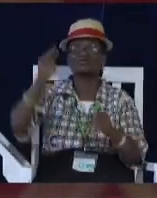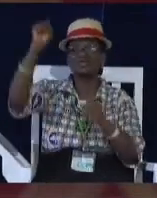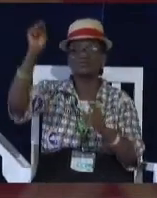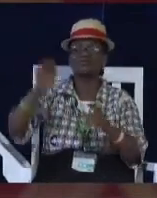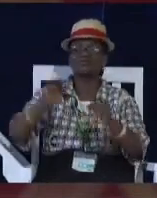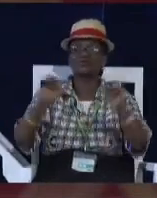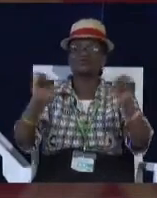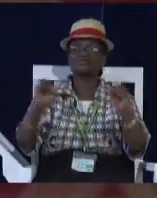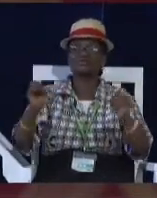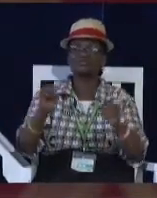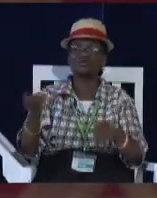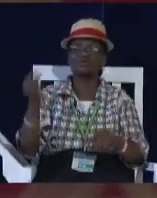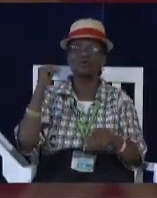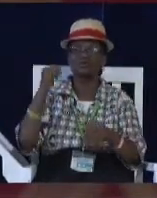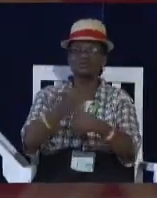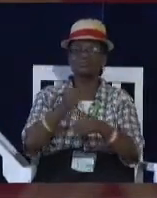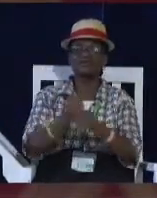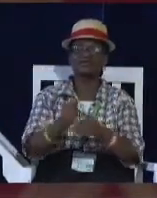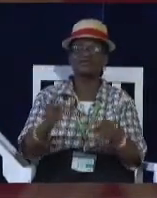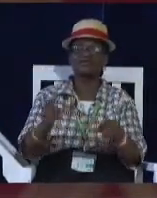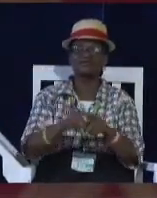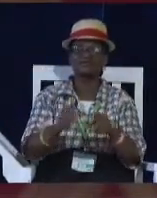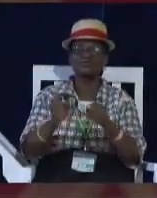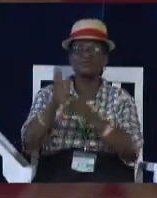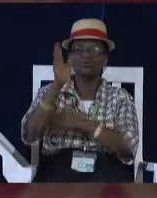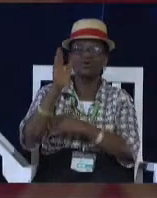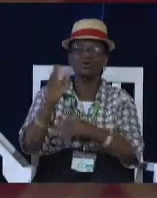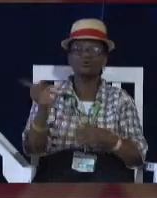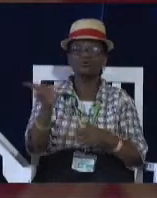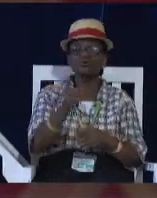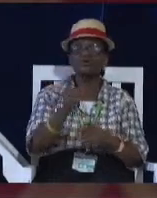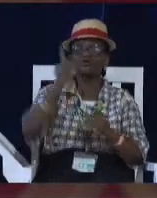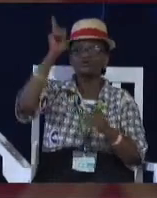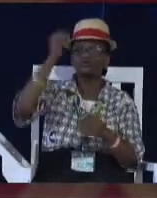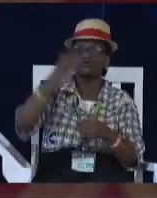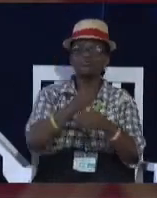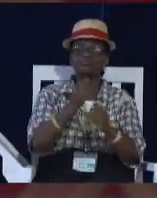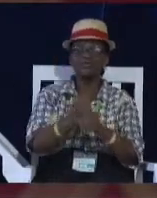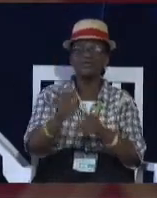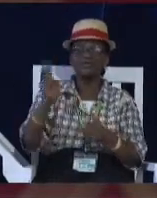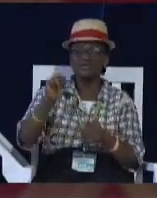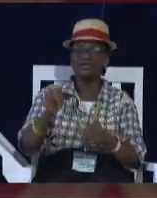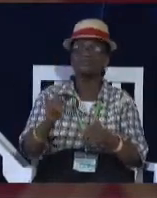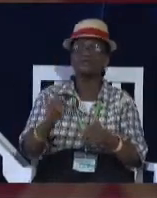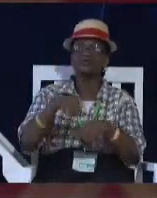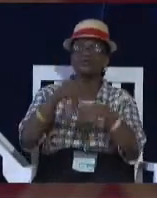made. So God will say to him, you made them, go and repair them.